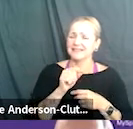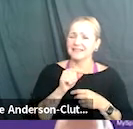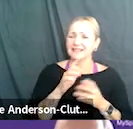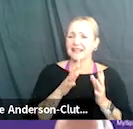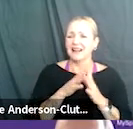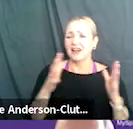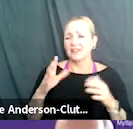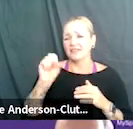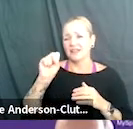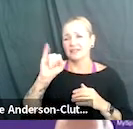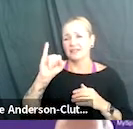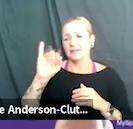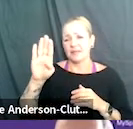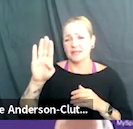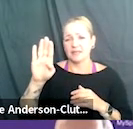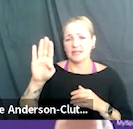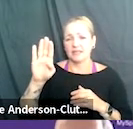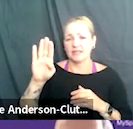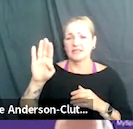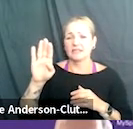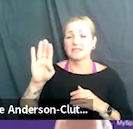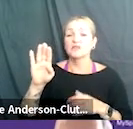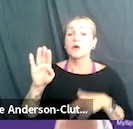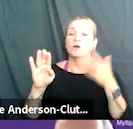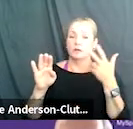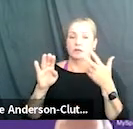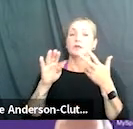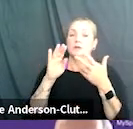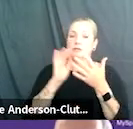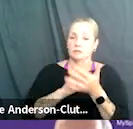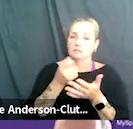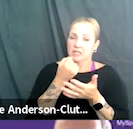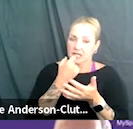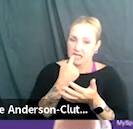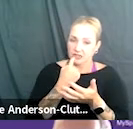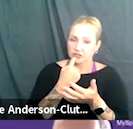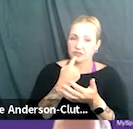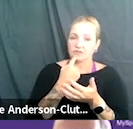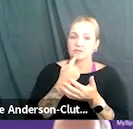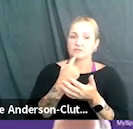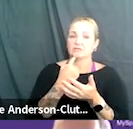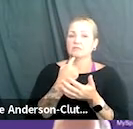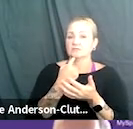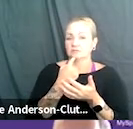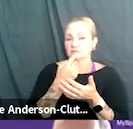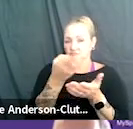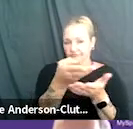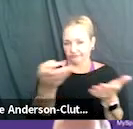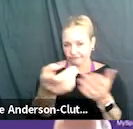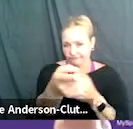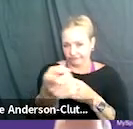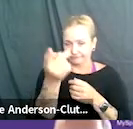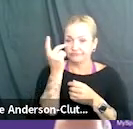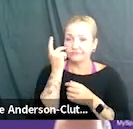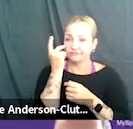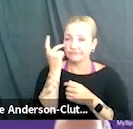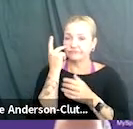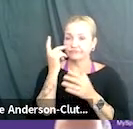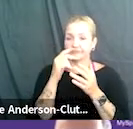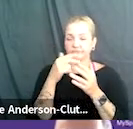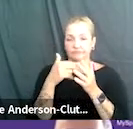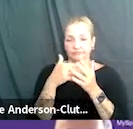was a fairly significant improvement, at least initially, in the aggression and self-injurious behavior, but he had gained a lot of weight, and that was a concern for his